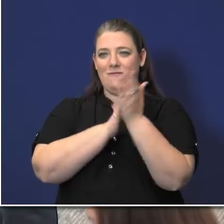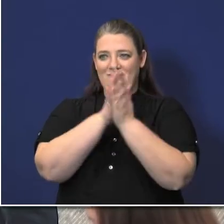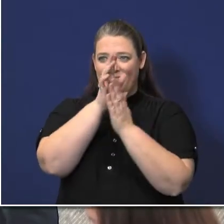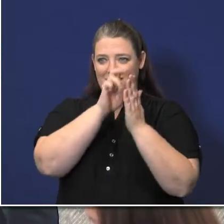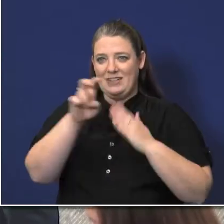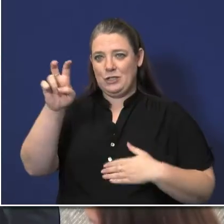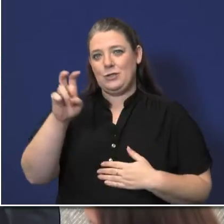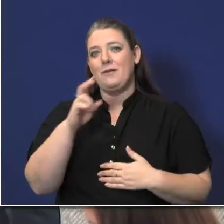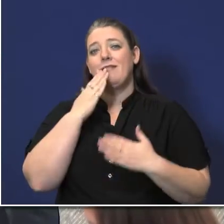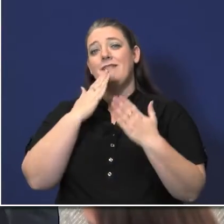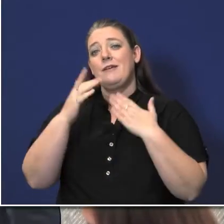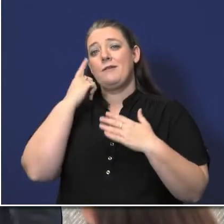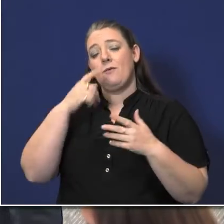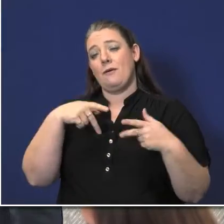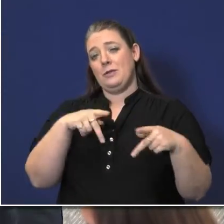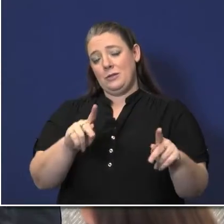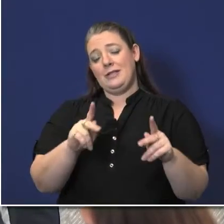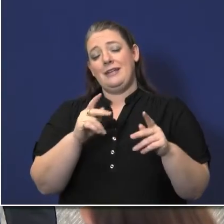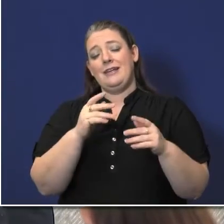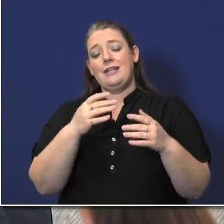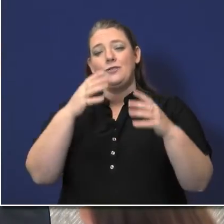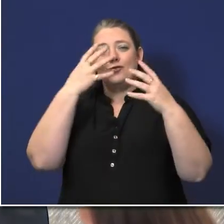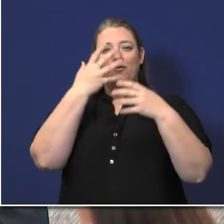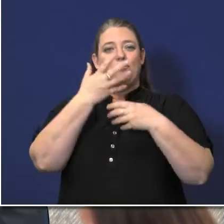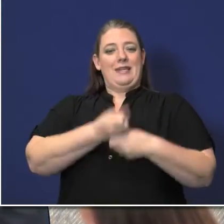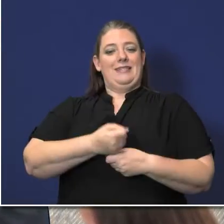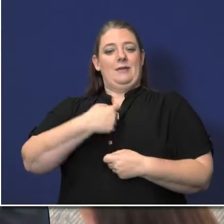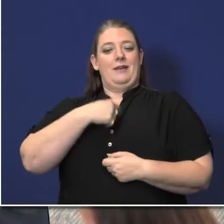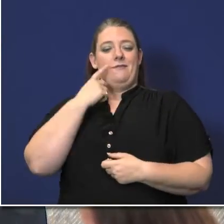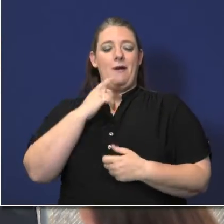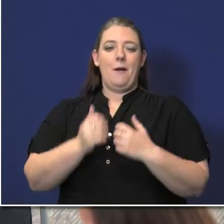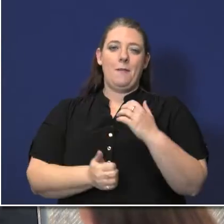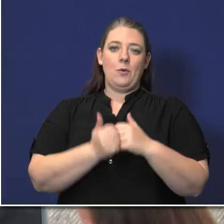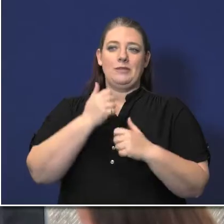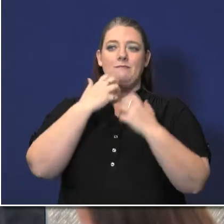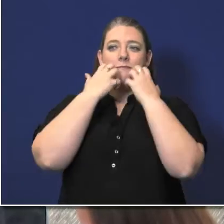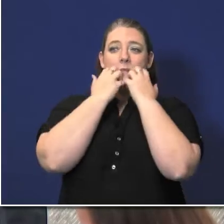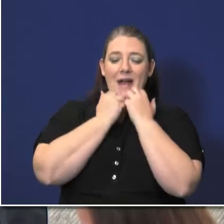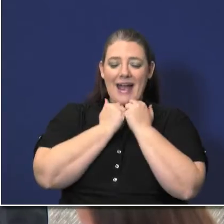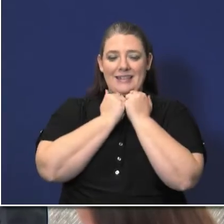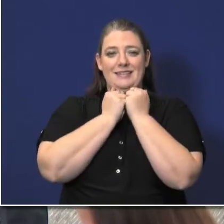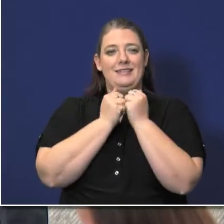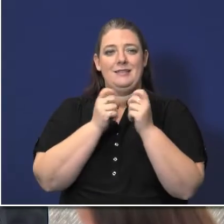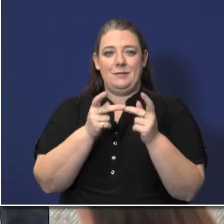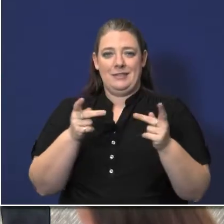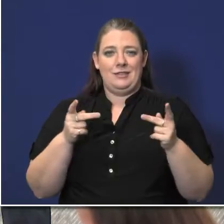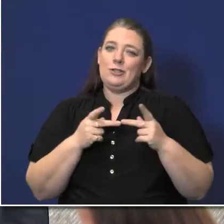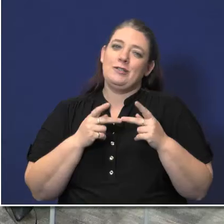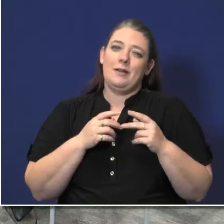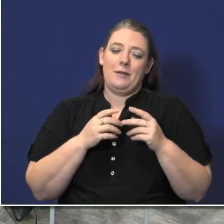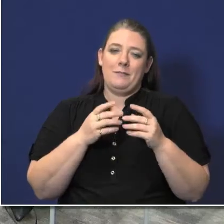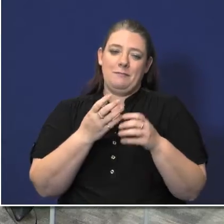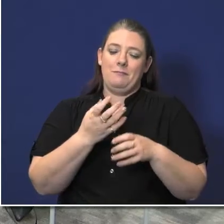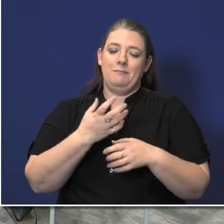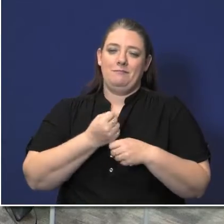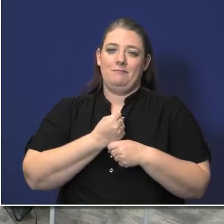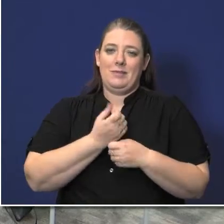you for this opportunity and trusting me with our most prized possession, our CFISD students. Thank you.